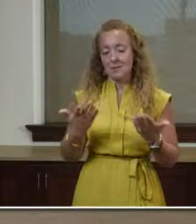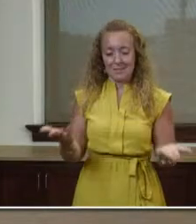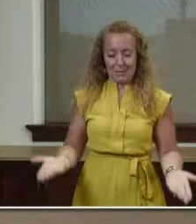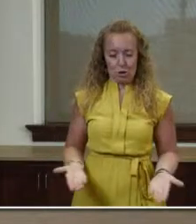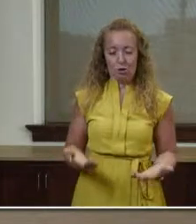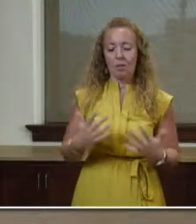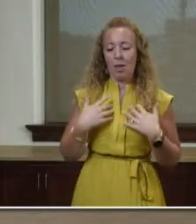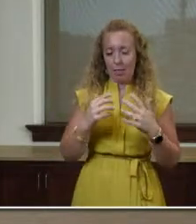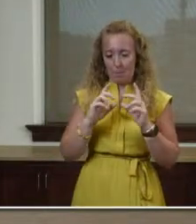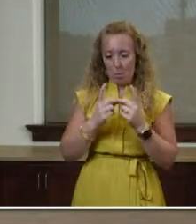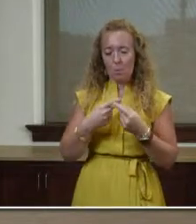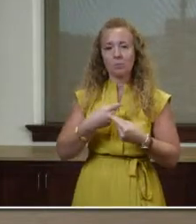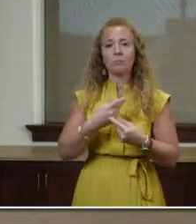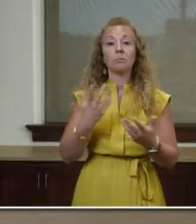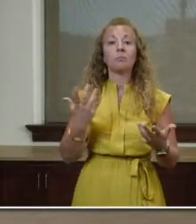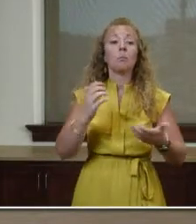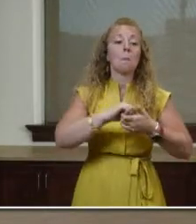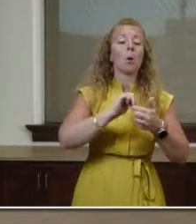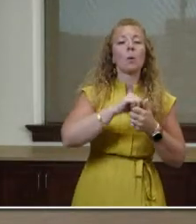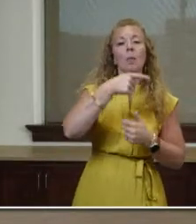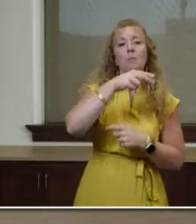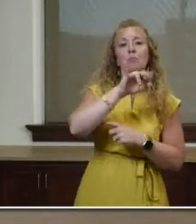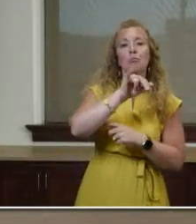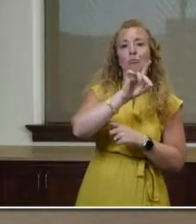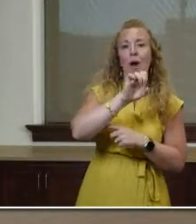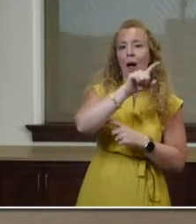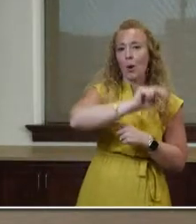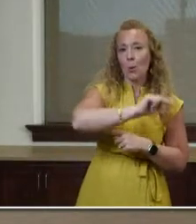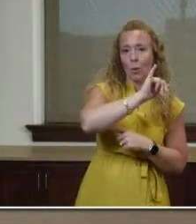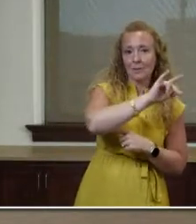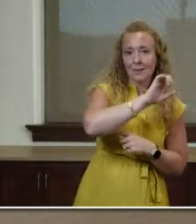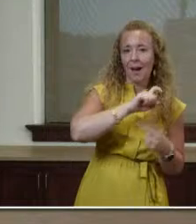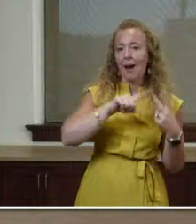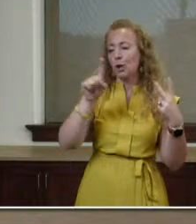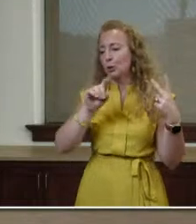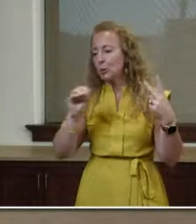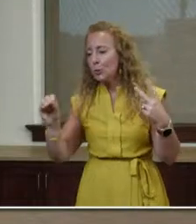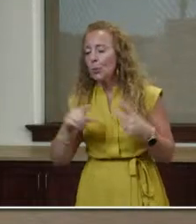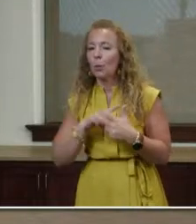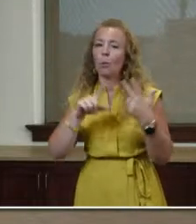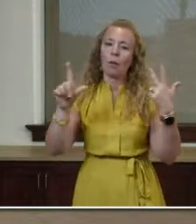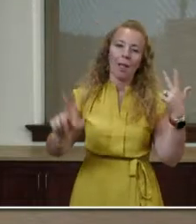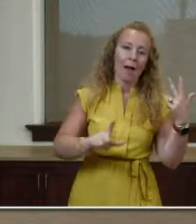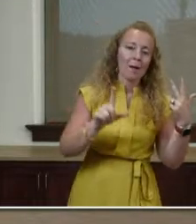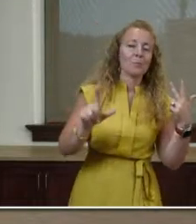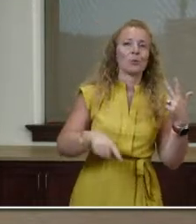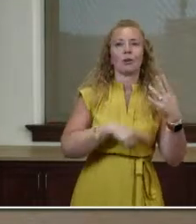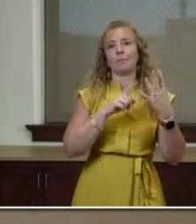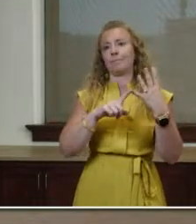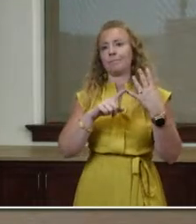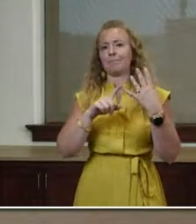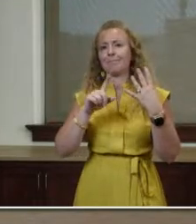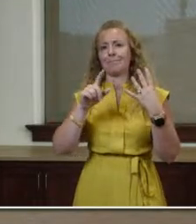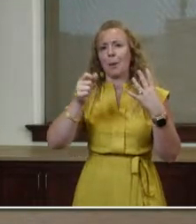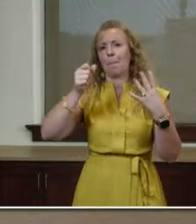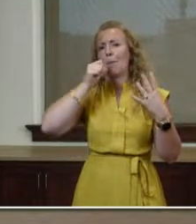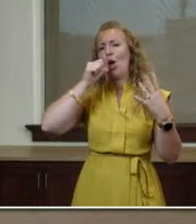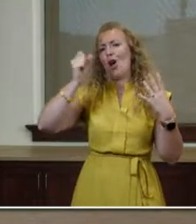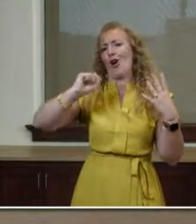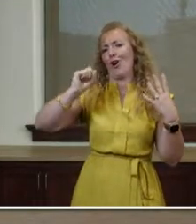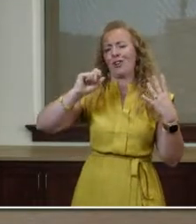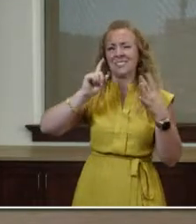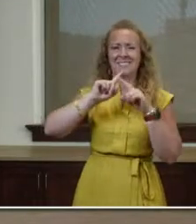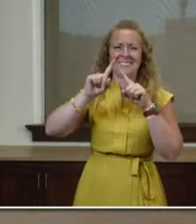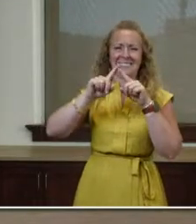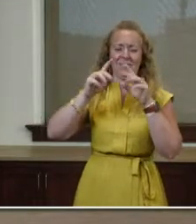held events at the Pride event on the north side, at the zoo, at libraries, at tap rooms.